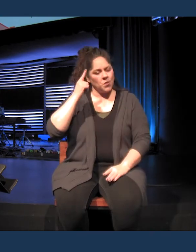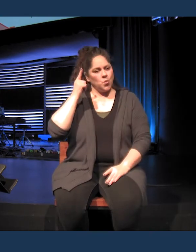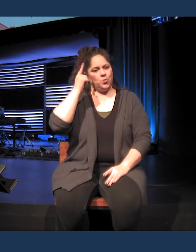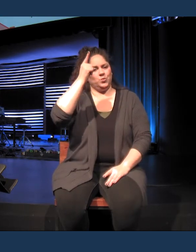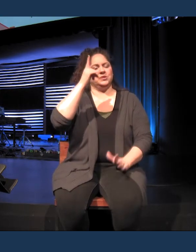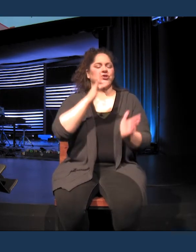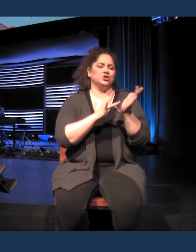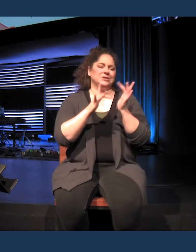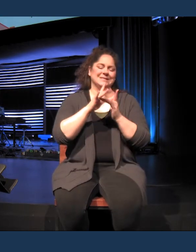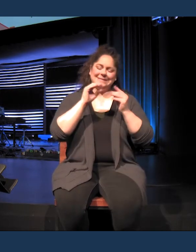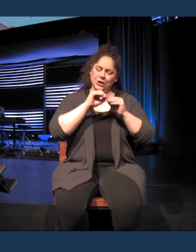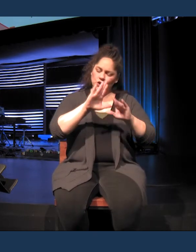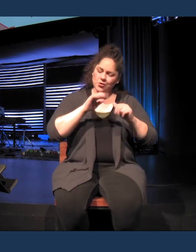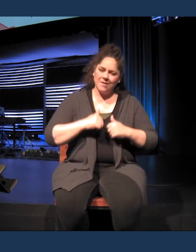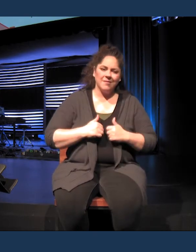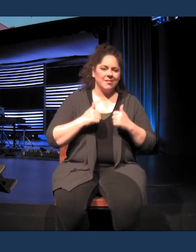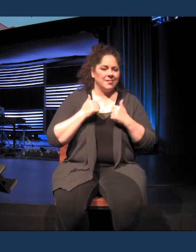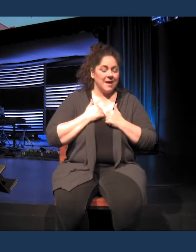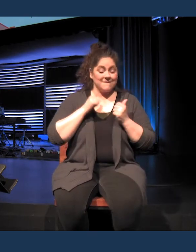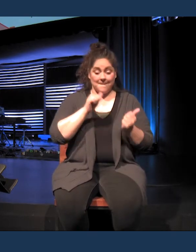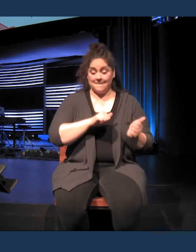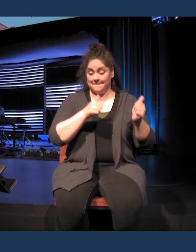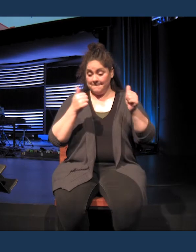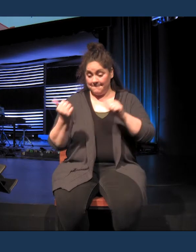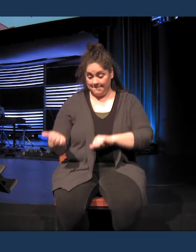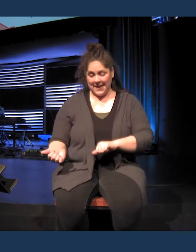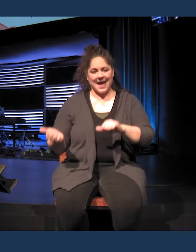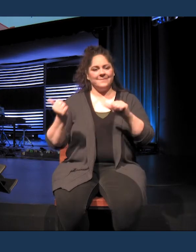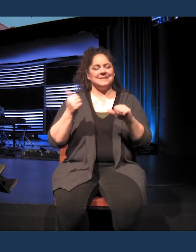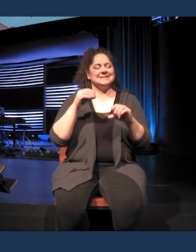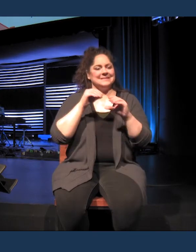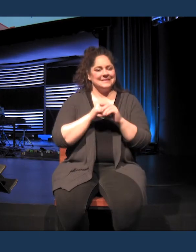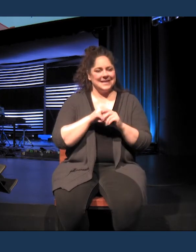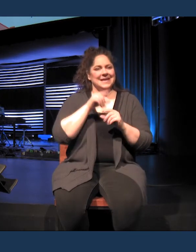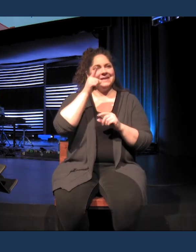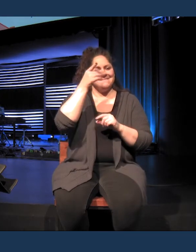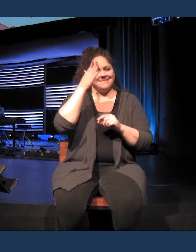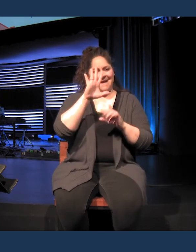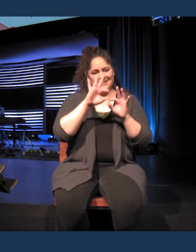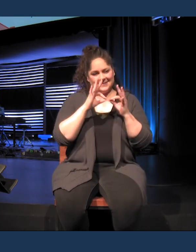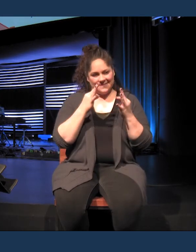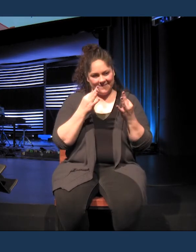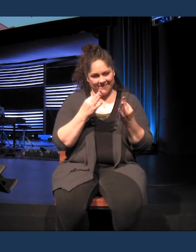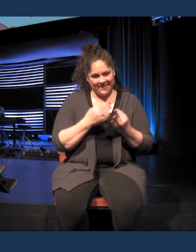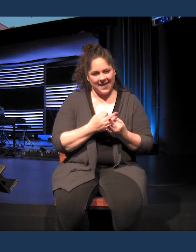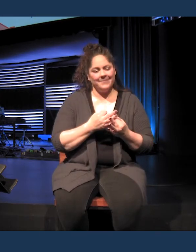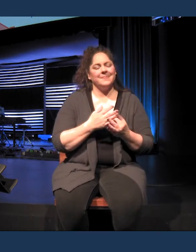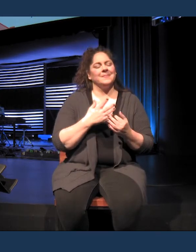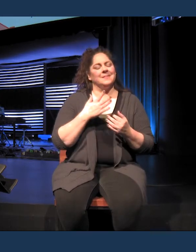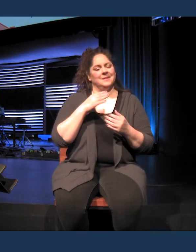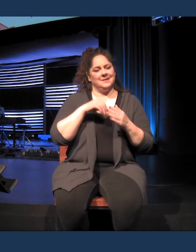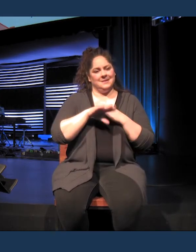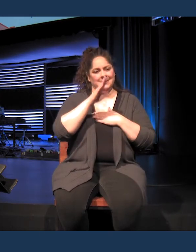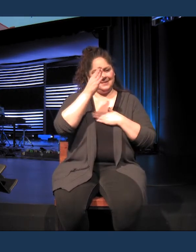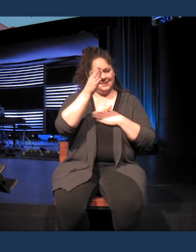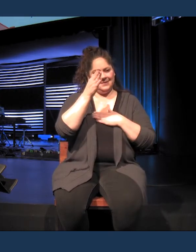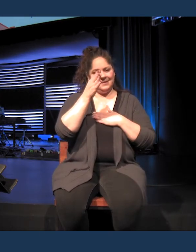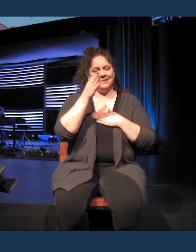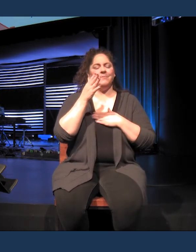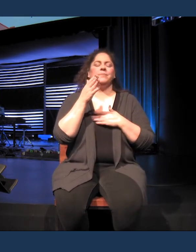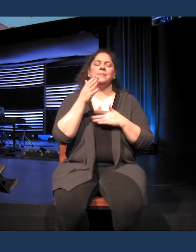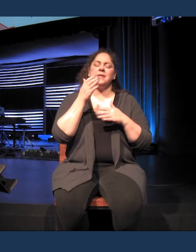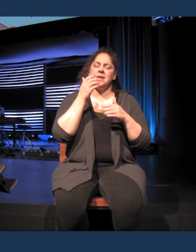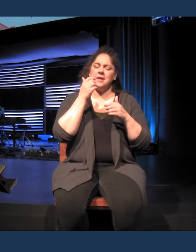area of your life. And you're baptized into the family of God, into the body of Christ, where